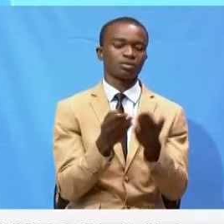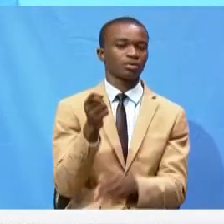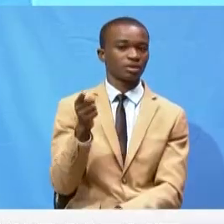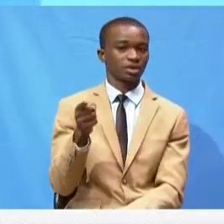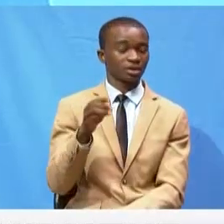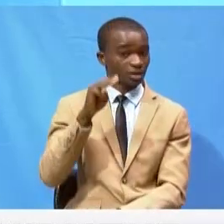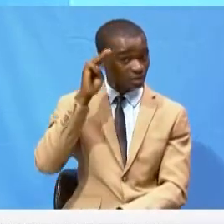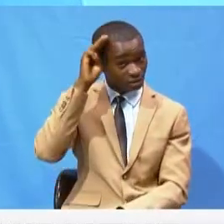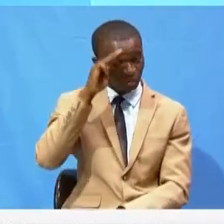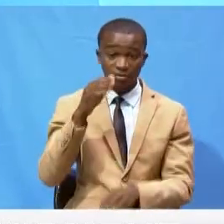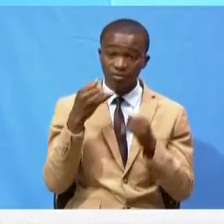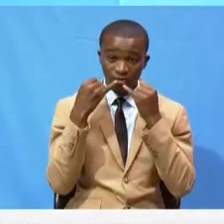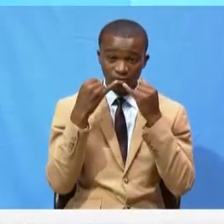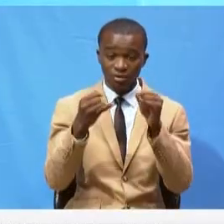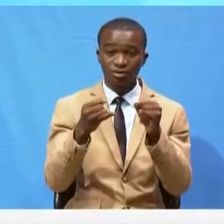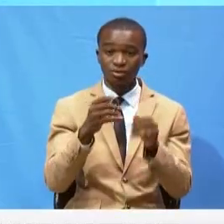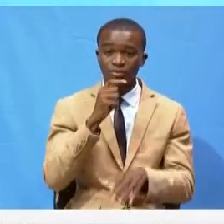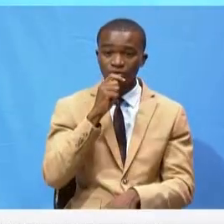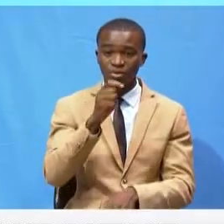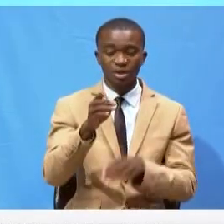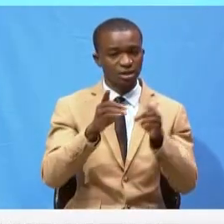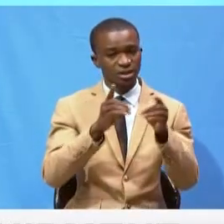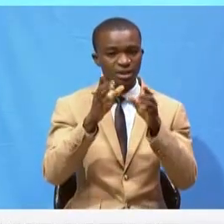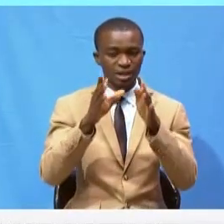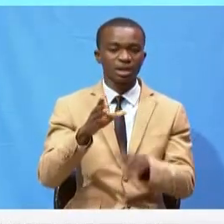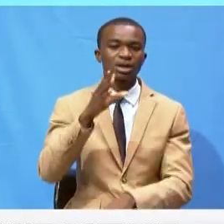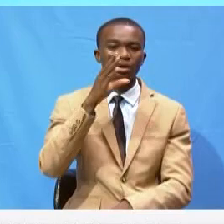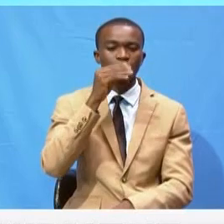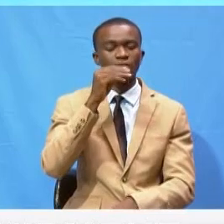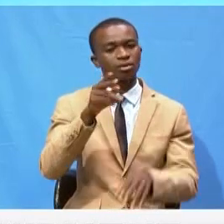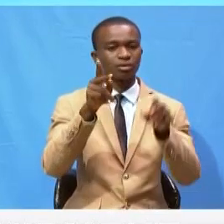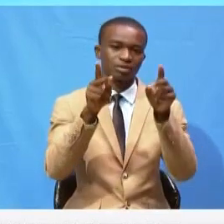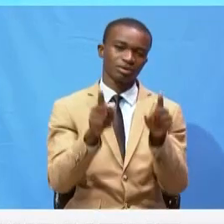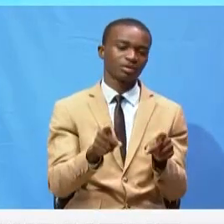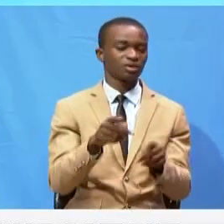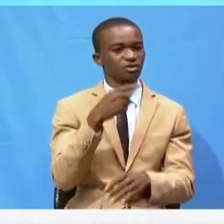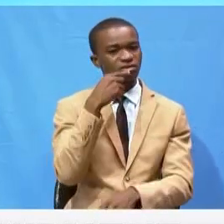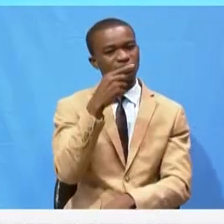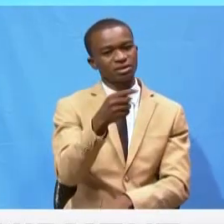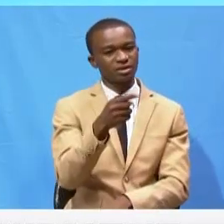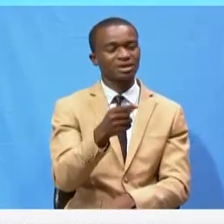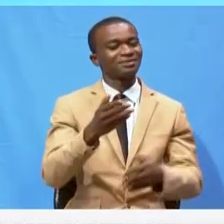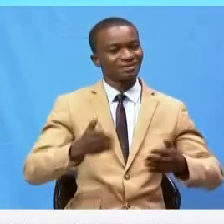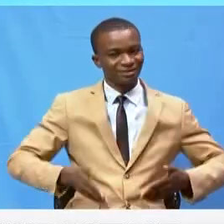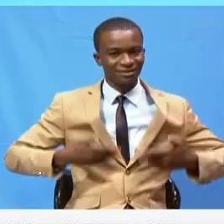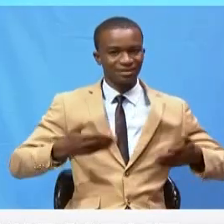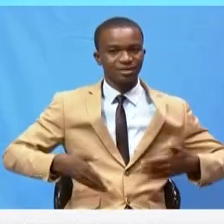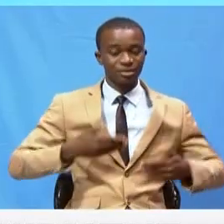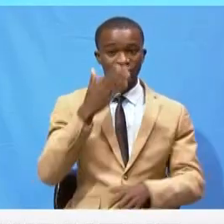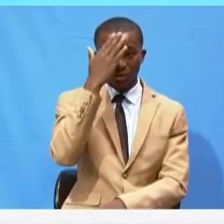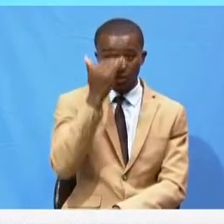Ministry of Information and Media Director spokesperson Henry Kapata says he is happy that